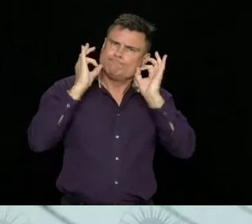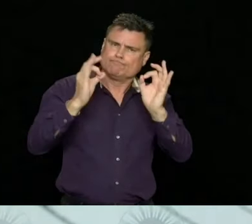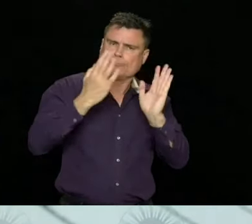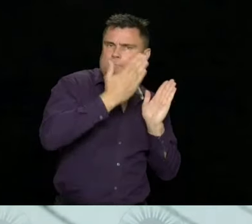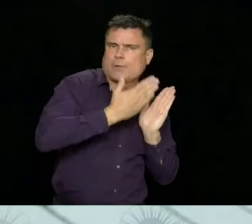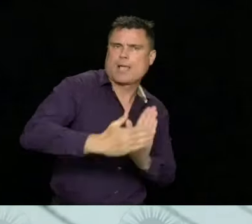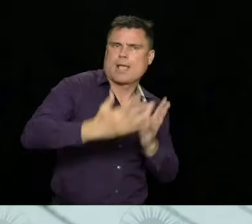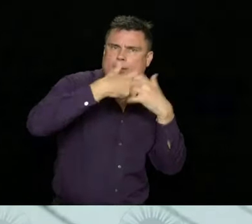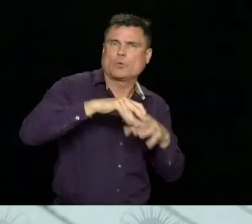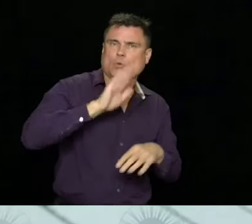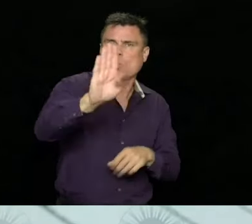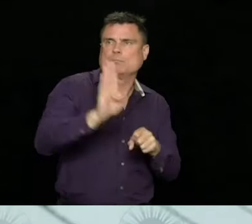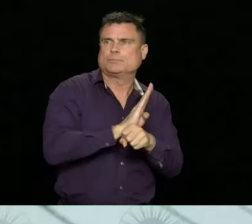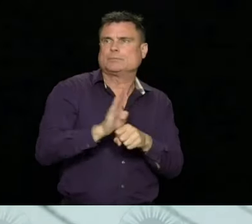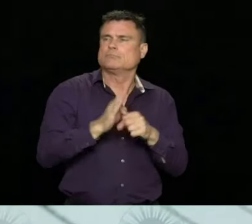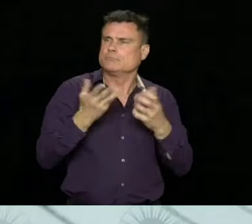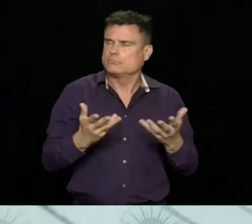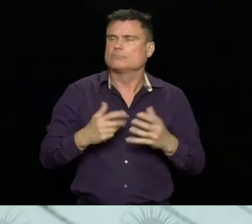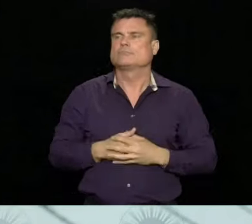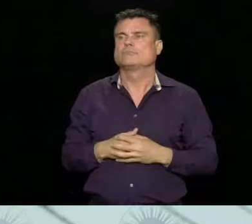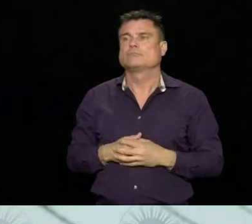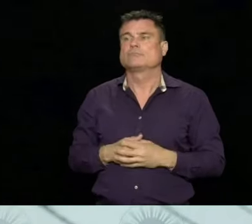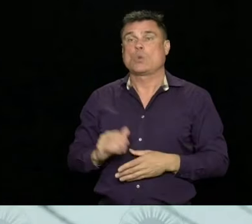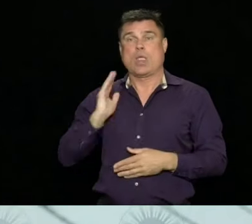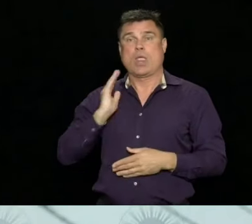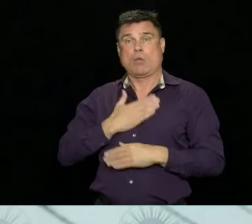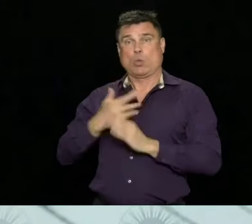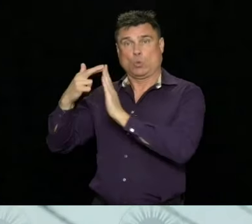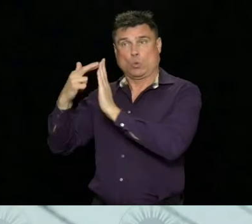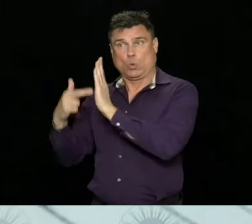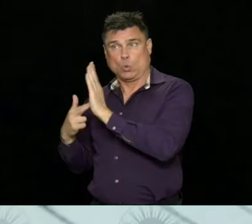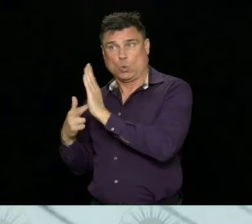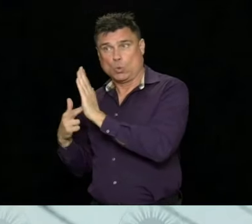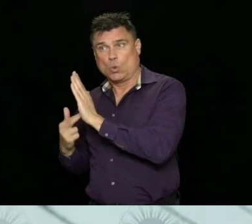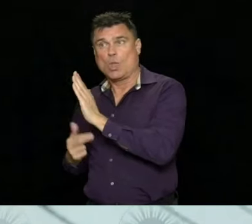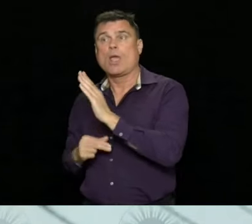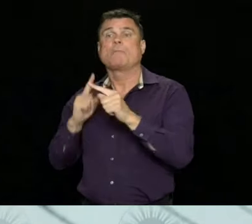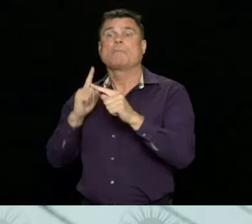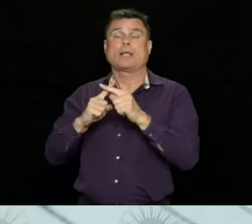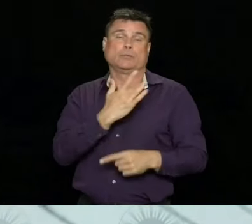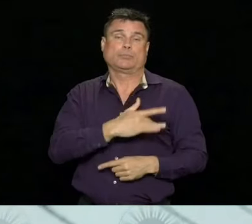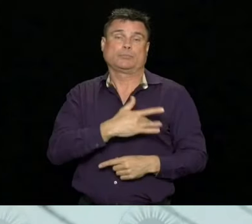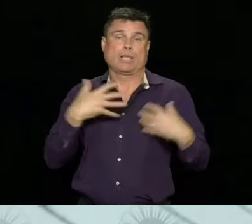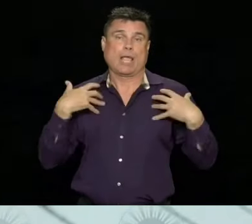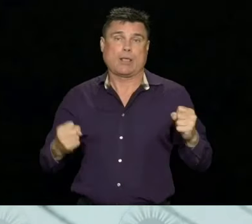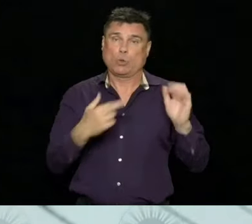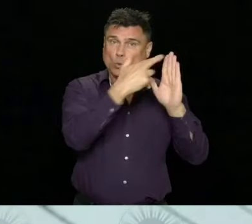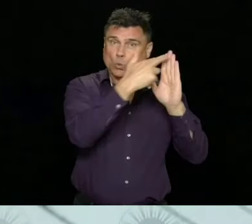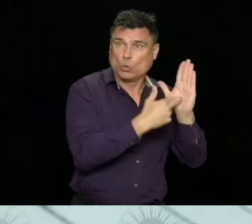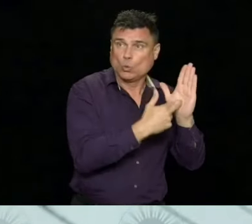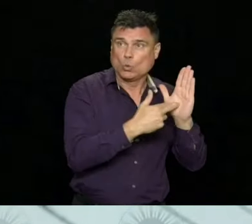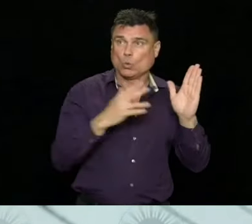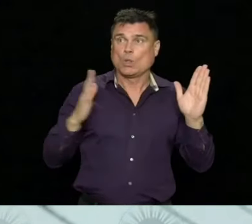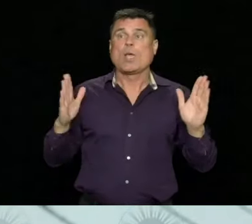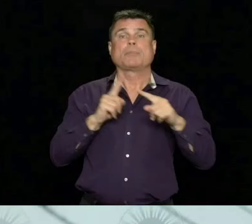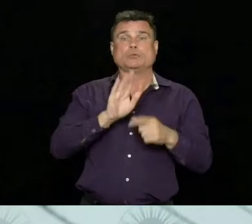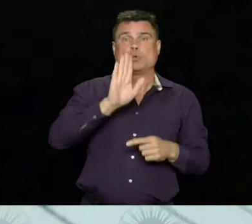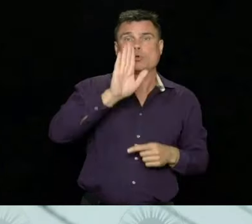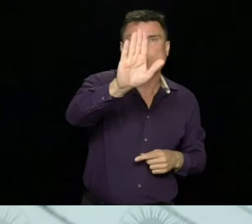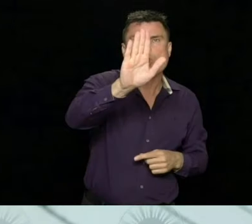along with provincial health officers' guidelines. Thank you, Minister. The next question is from Colton Davies, Radio NL.